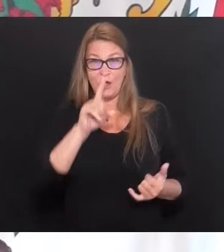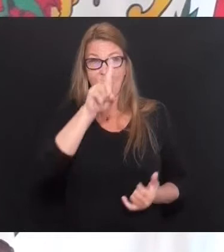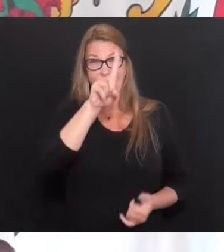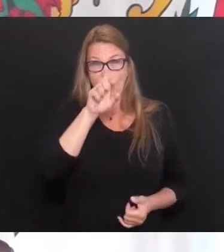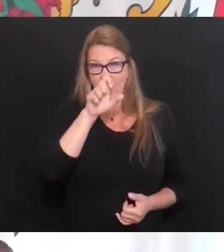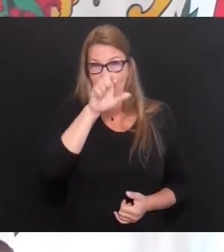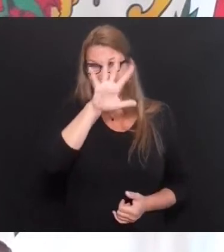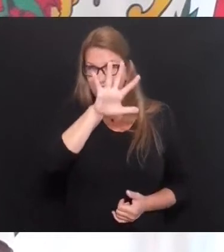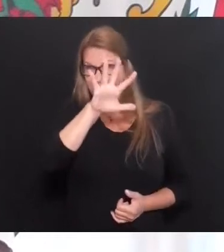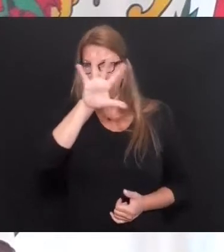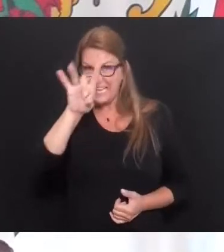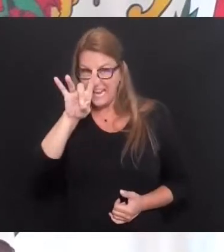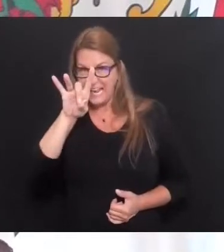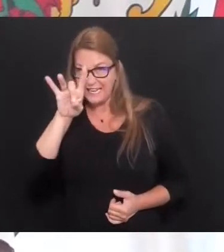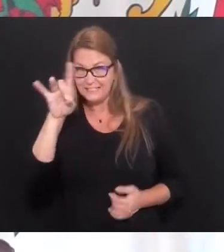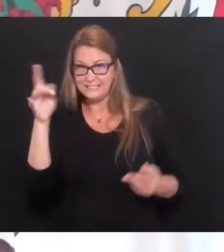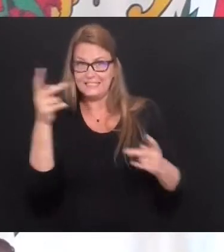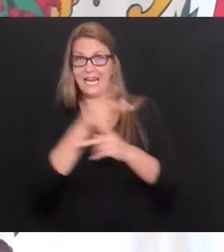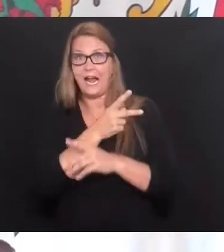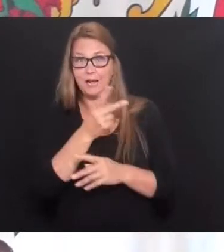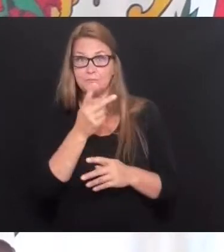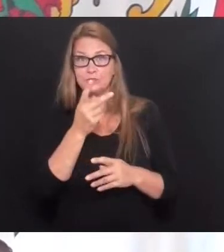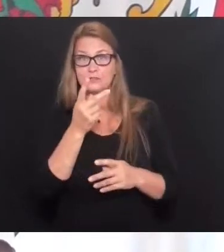158 times as bad as that.